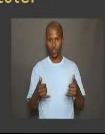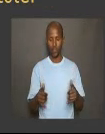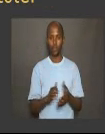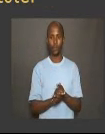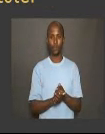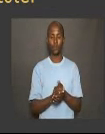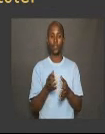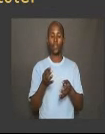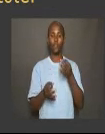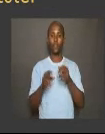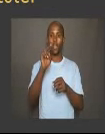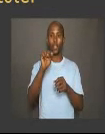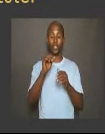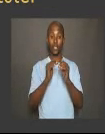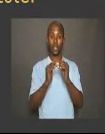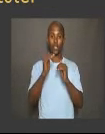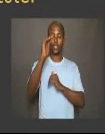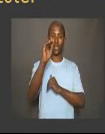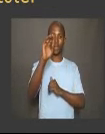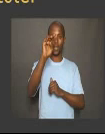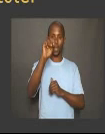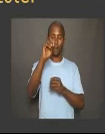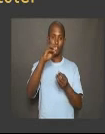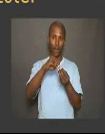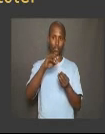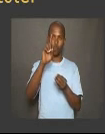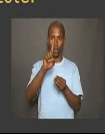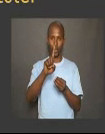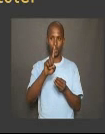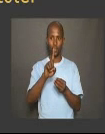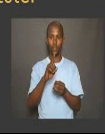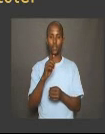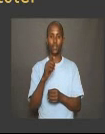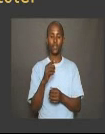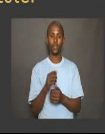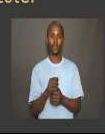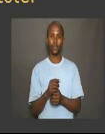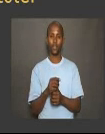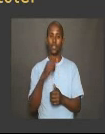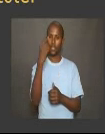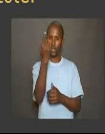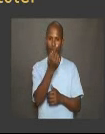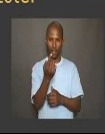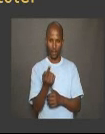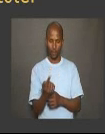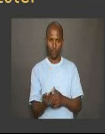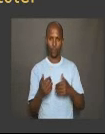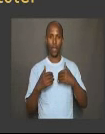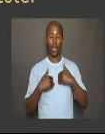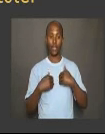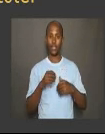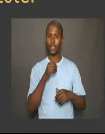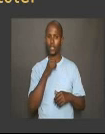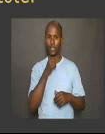If n is greater than m plus 1, the graph has